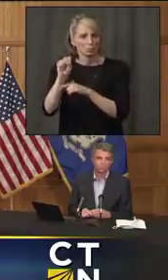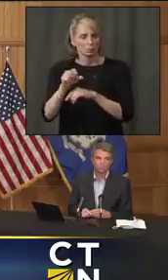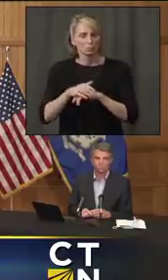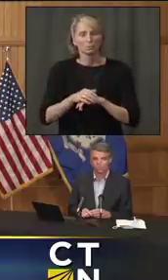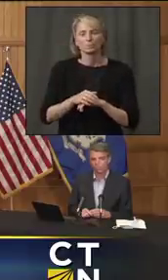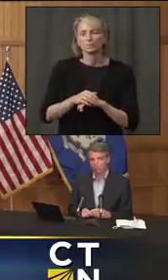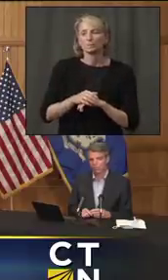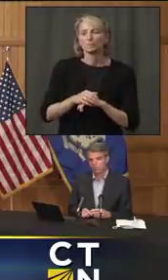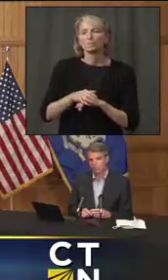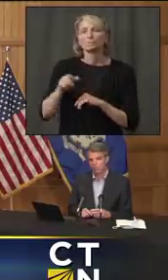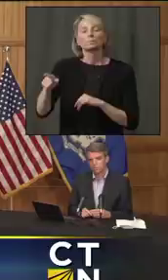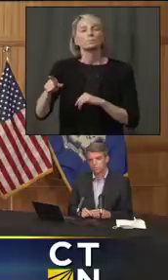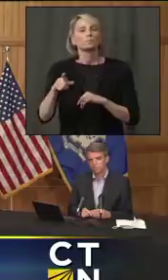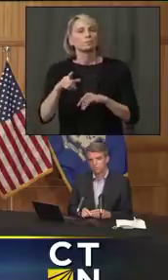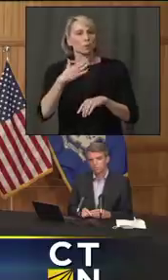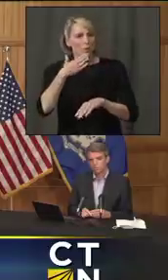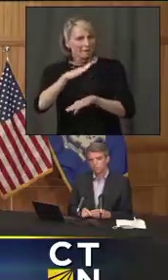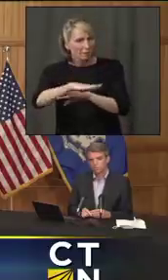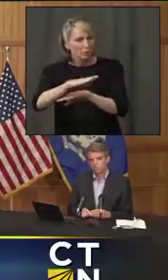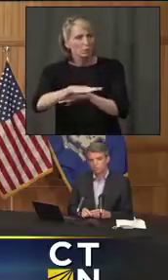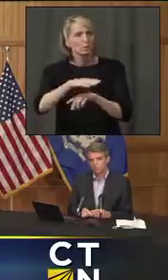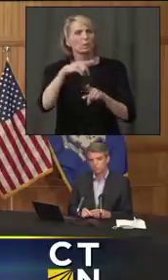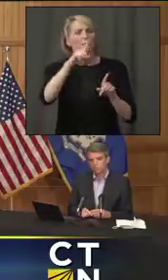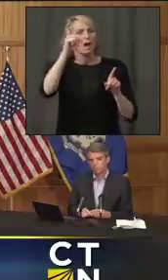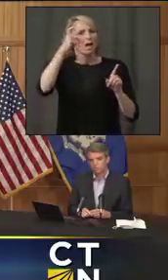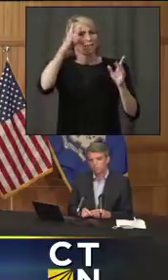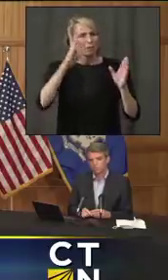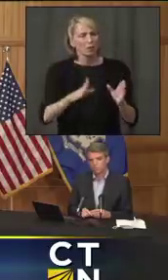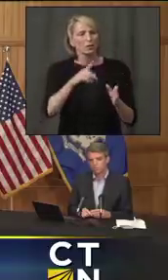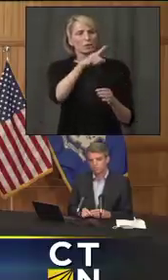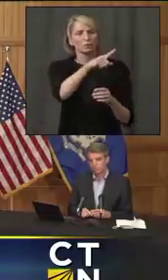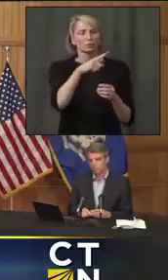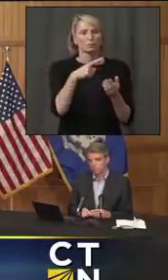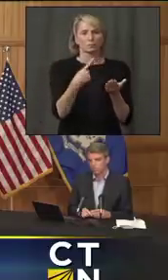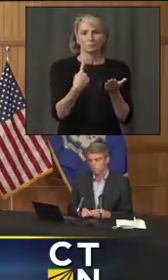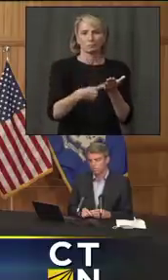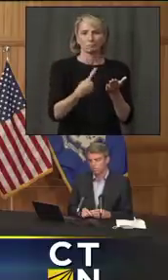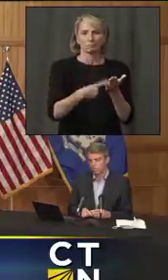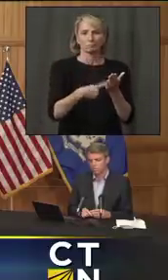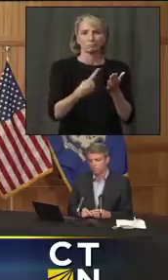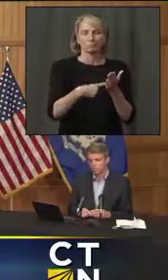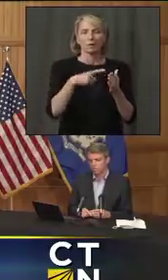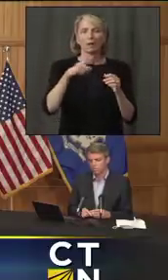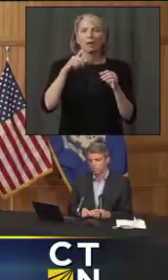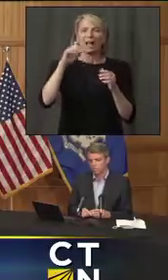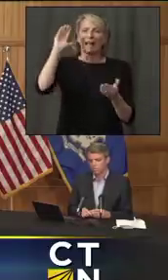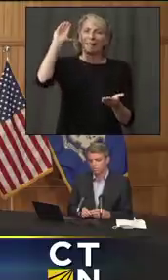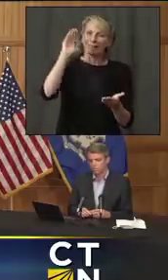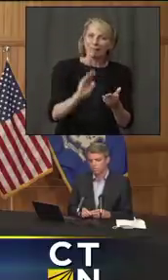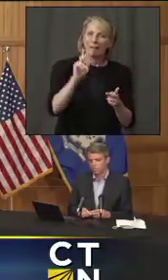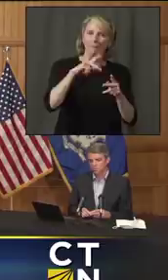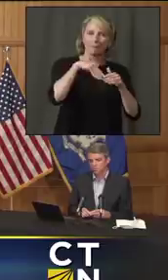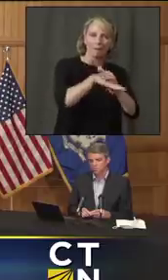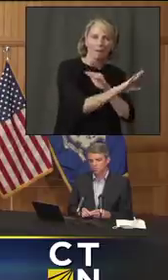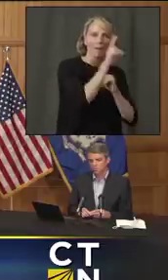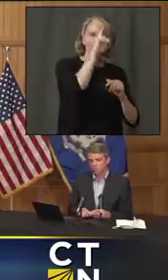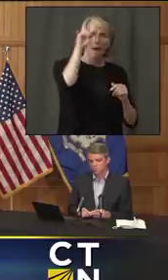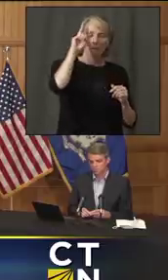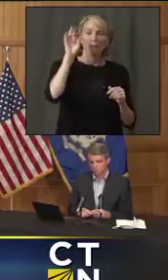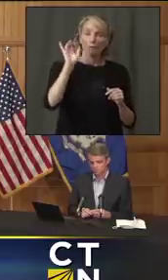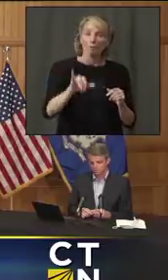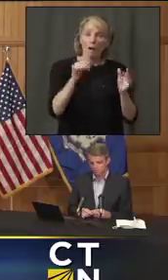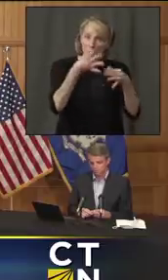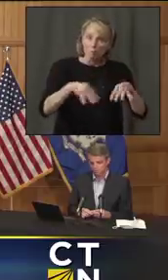Good afternoon. Governor, you mentioned the hospitalizations. That's been kind of one of our key metrics we've been watching fall,